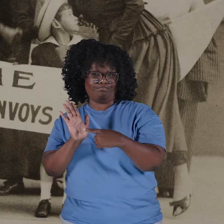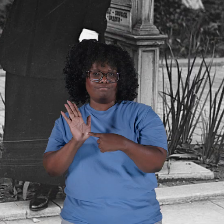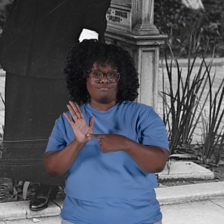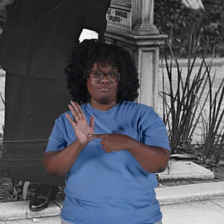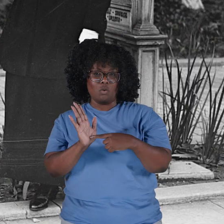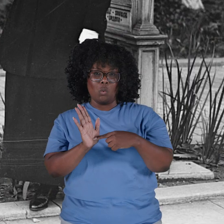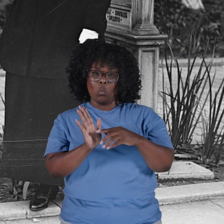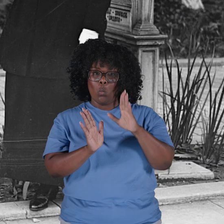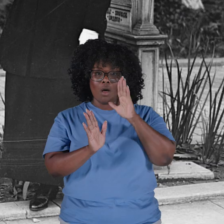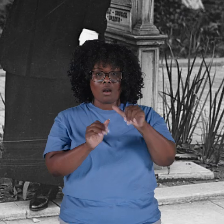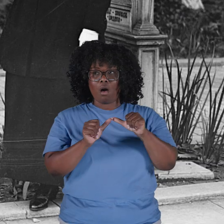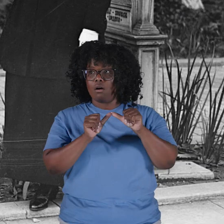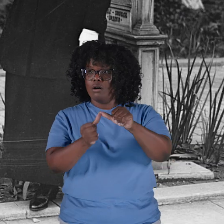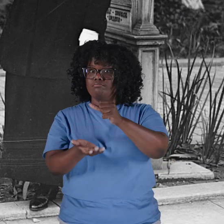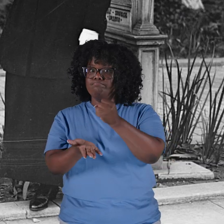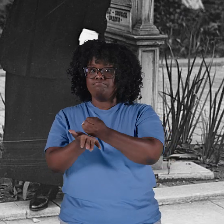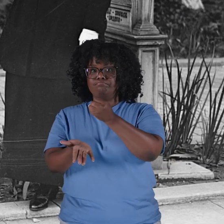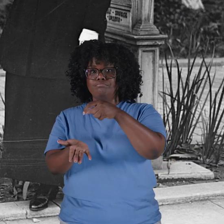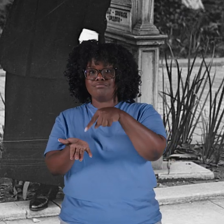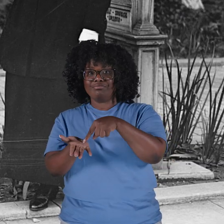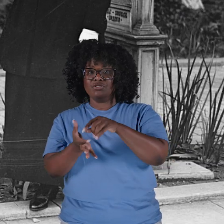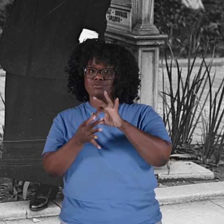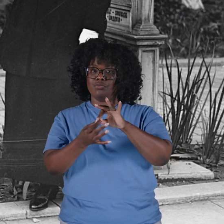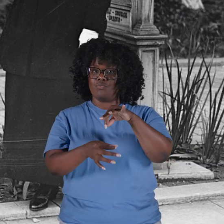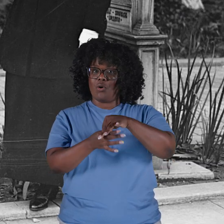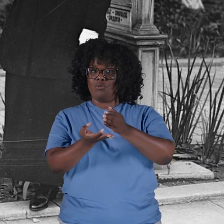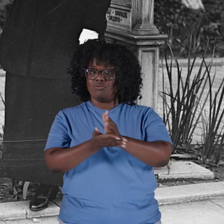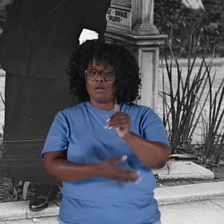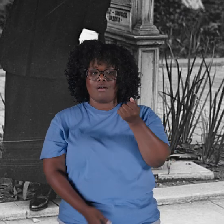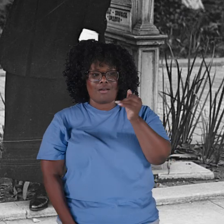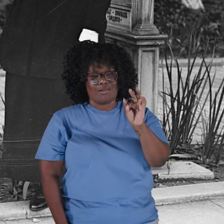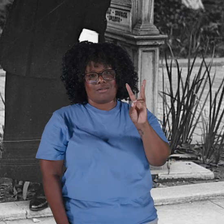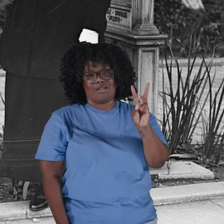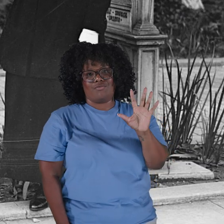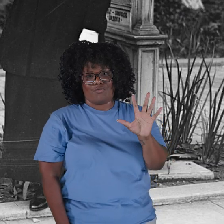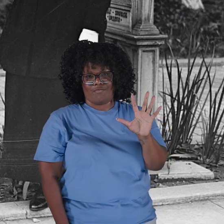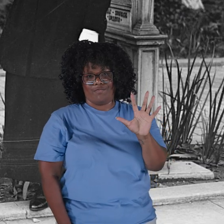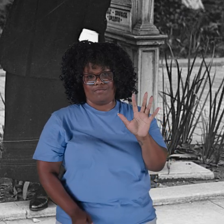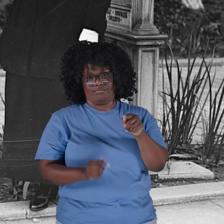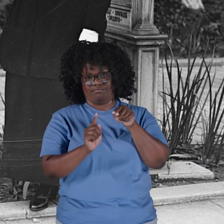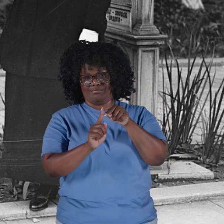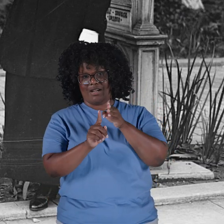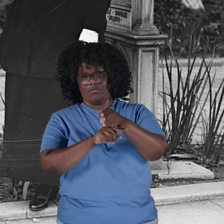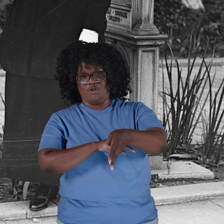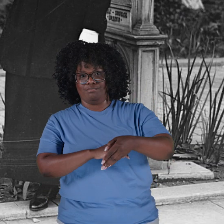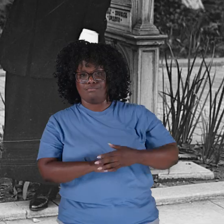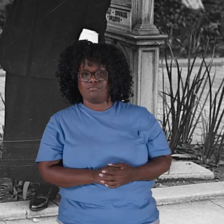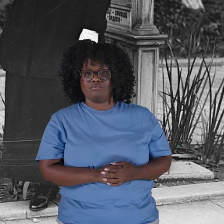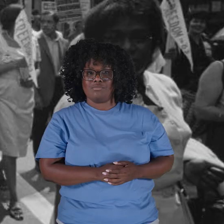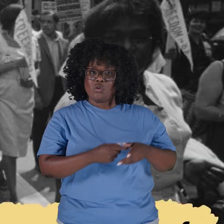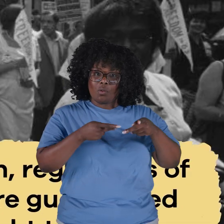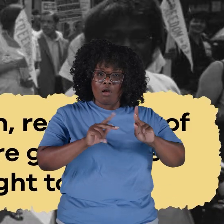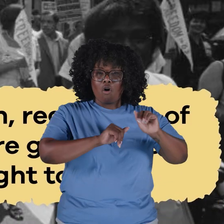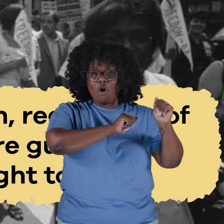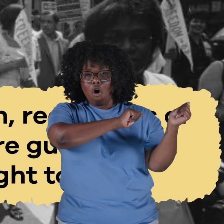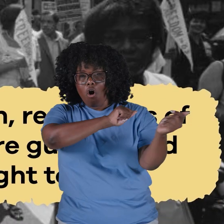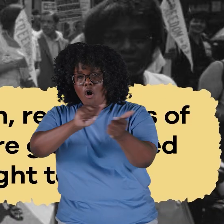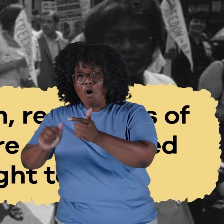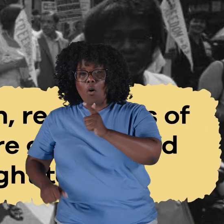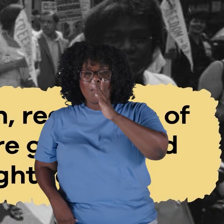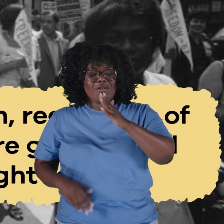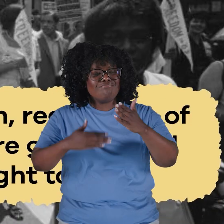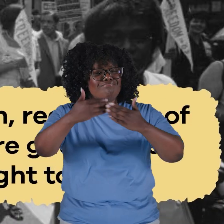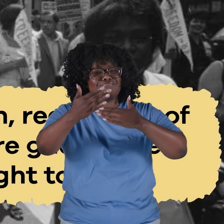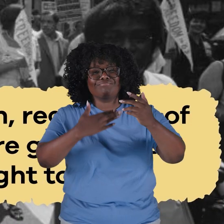Amendment. It would not be until the establishment of the Voting Rights Act of 1965 that all